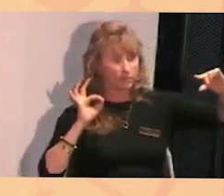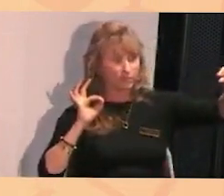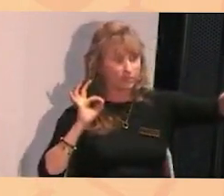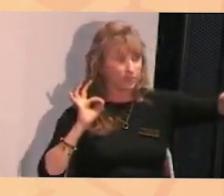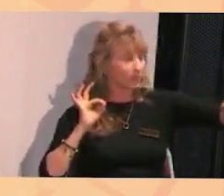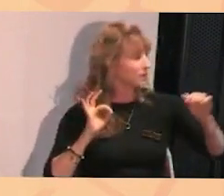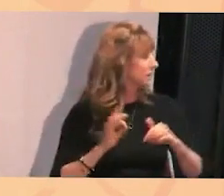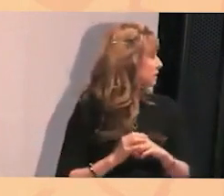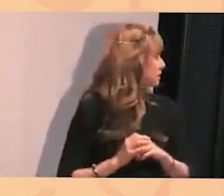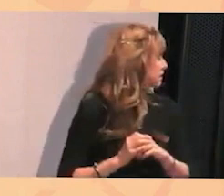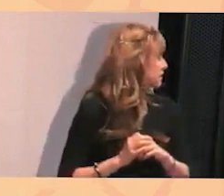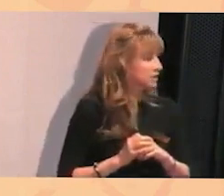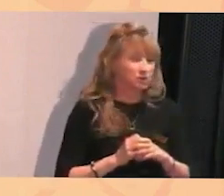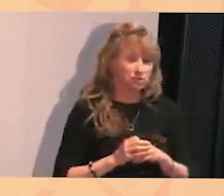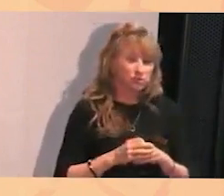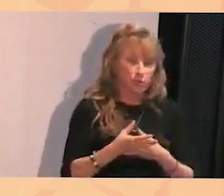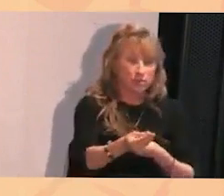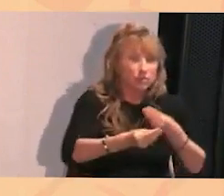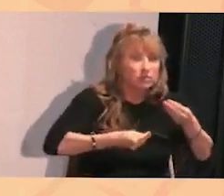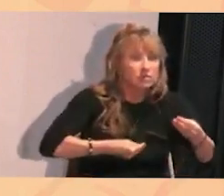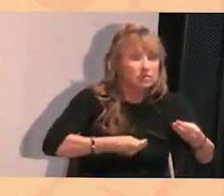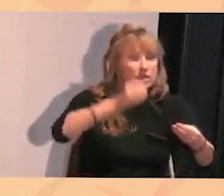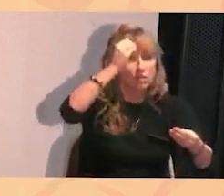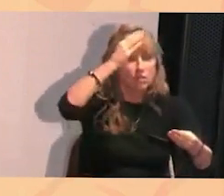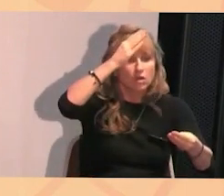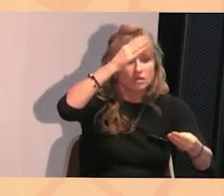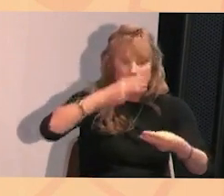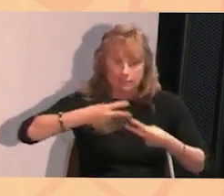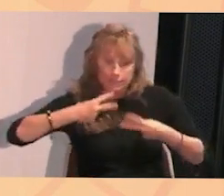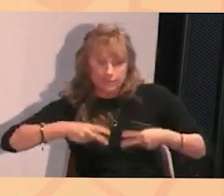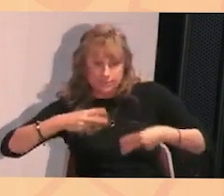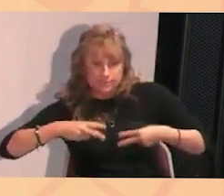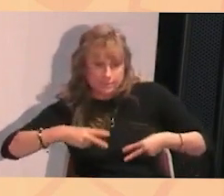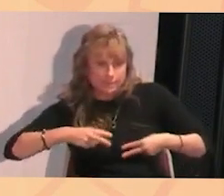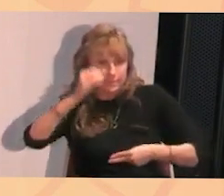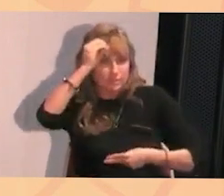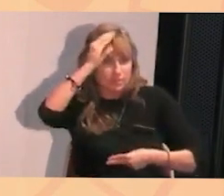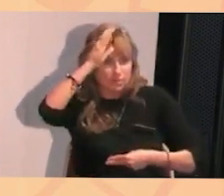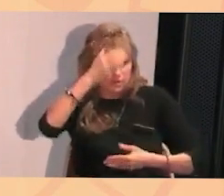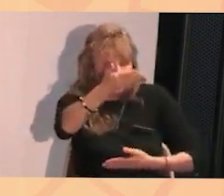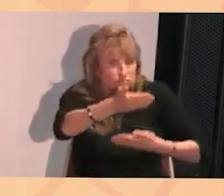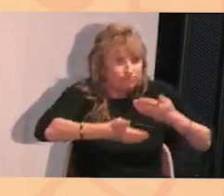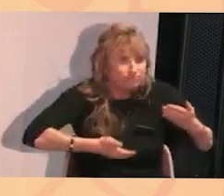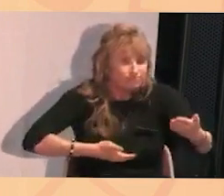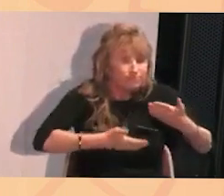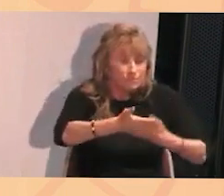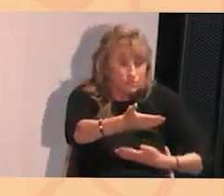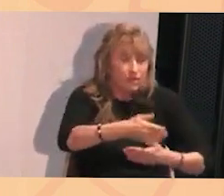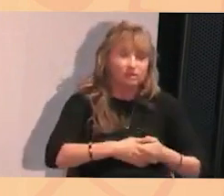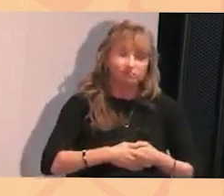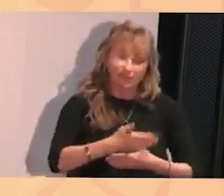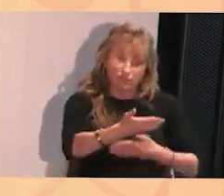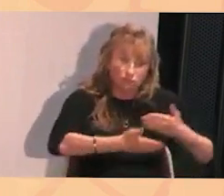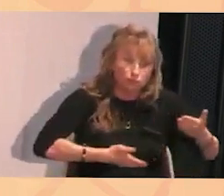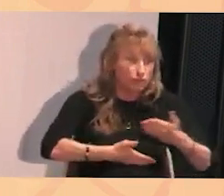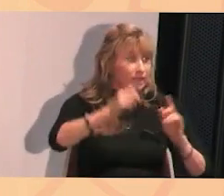We're trading knowledge for dancers. We're trading dancers for knowledge. We're doing that, and it's all about trading ceremony.